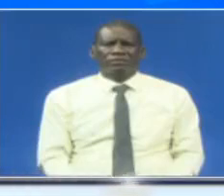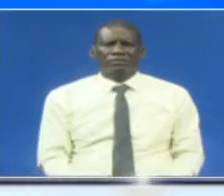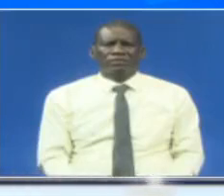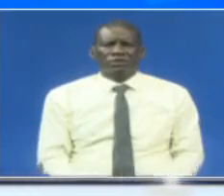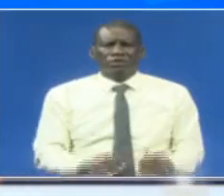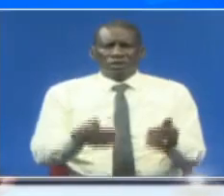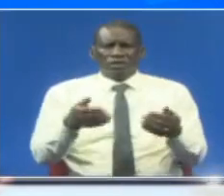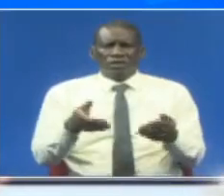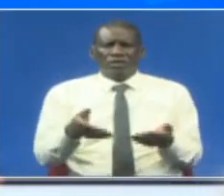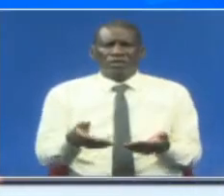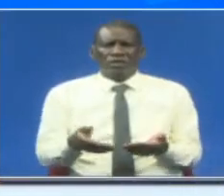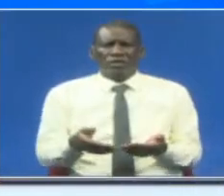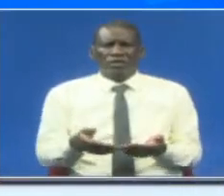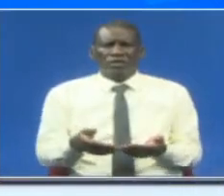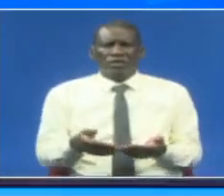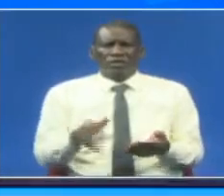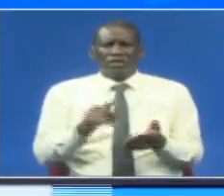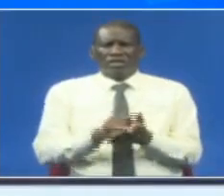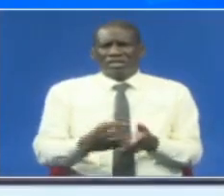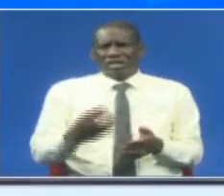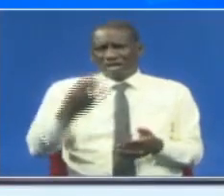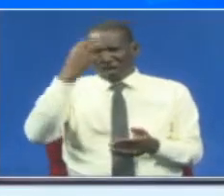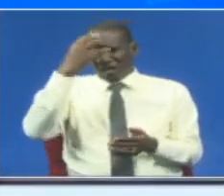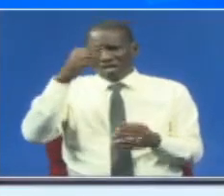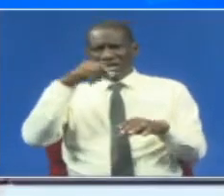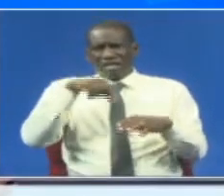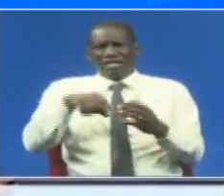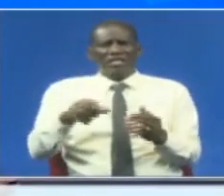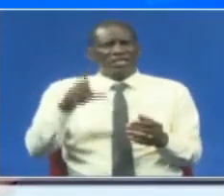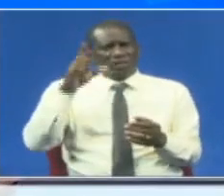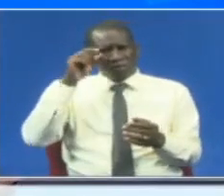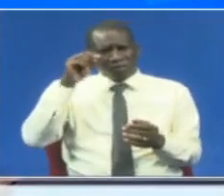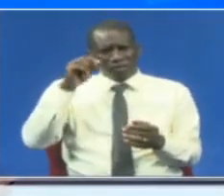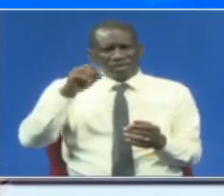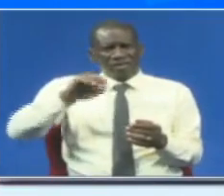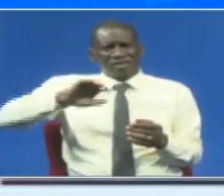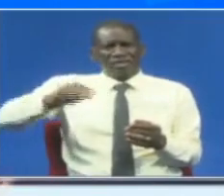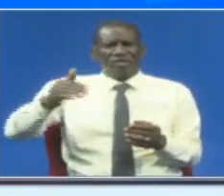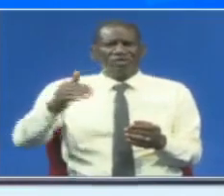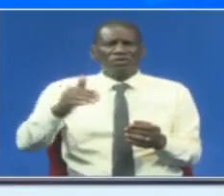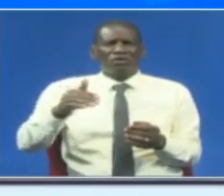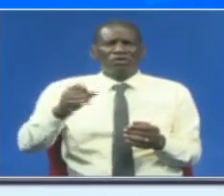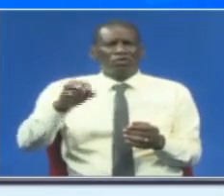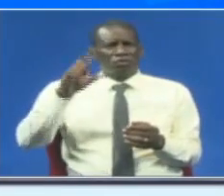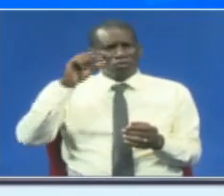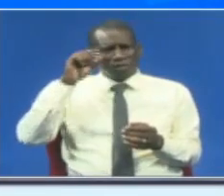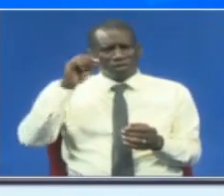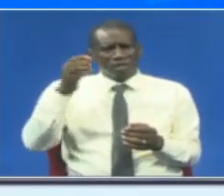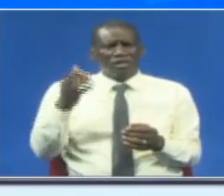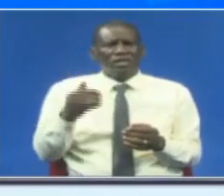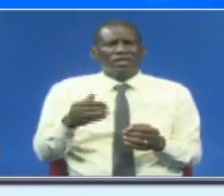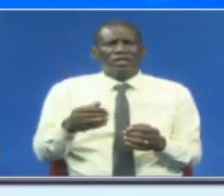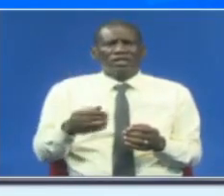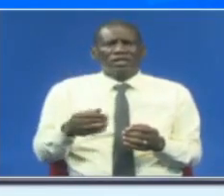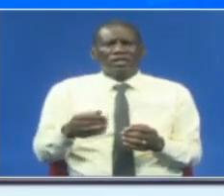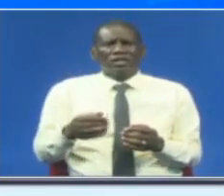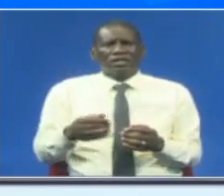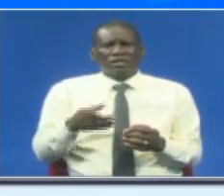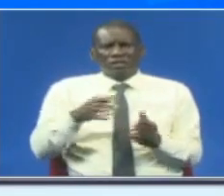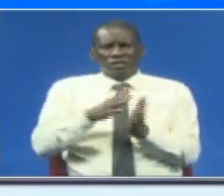Well, tonight there is uproar and anger in the coastal city of Mombasa. We've got that story